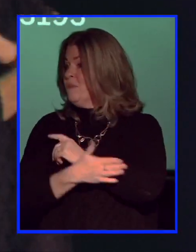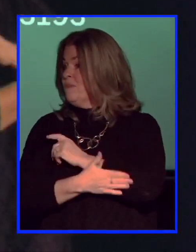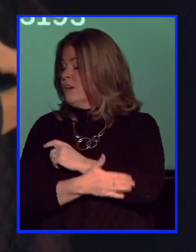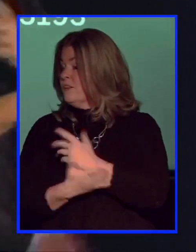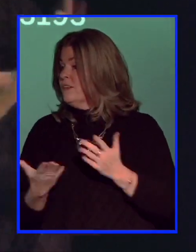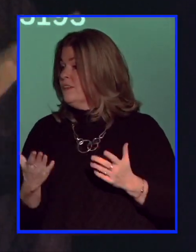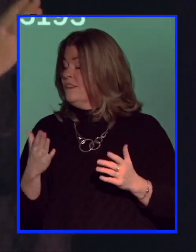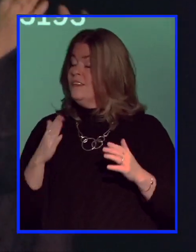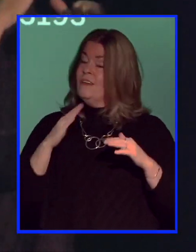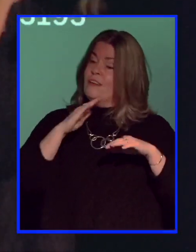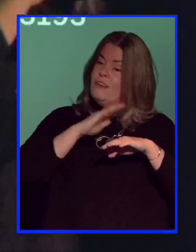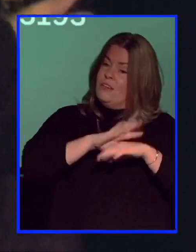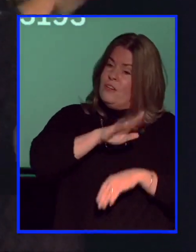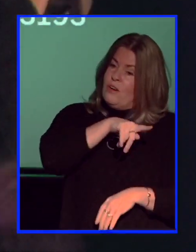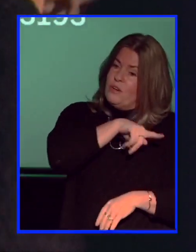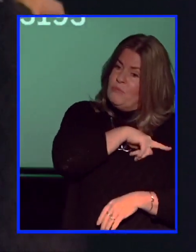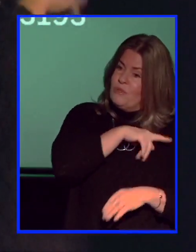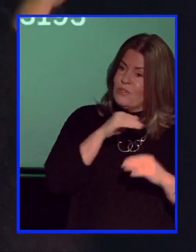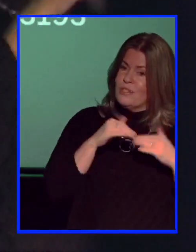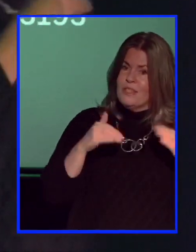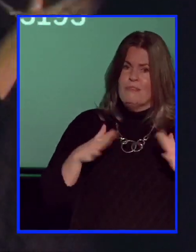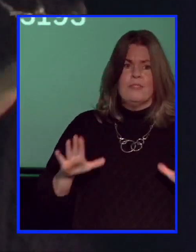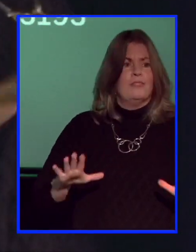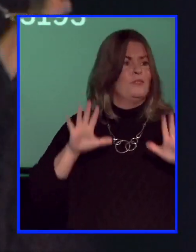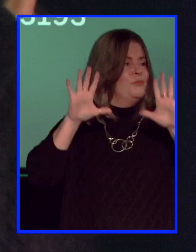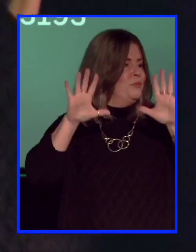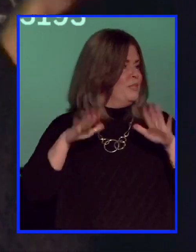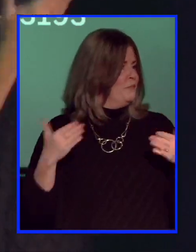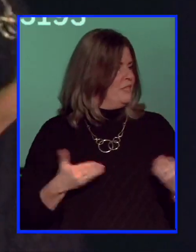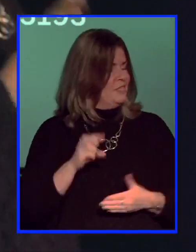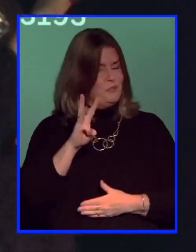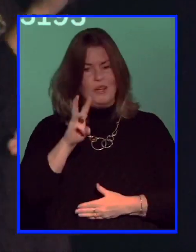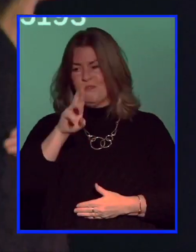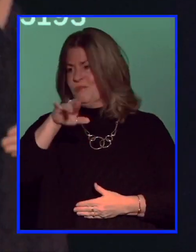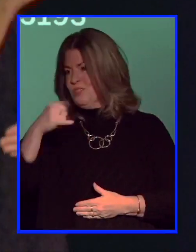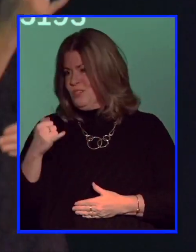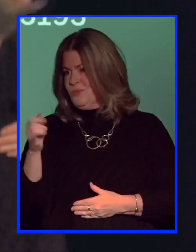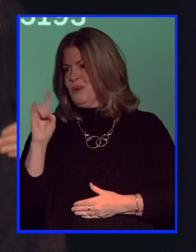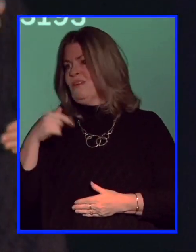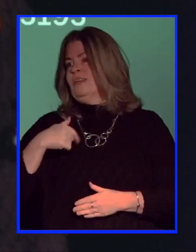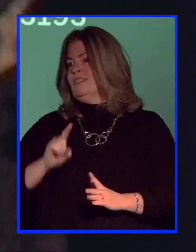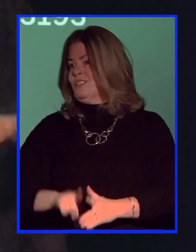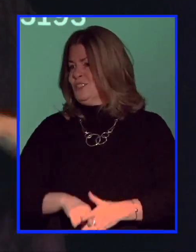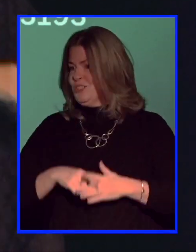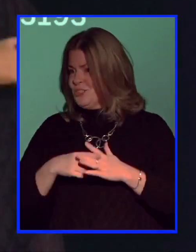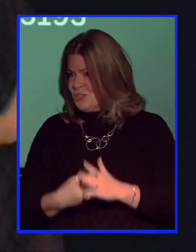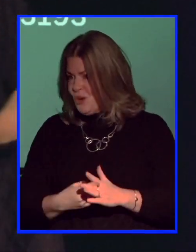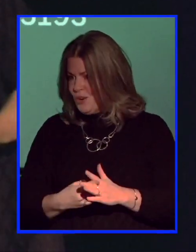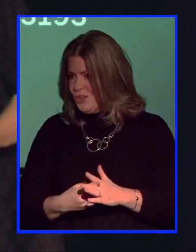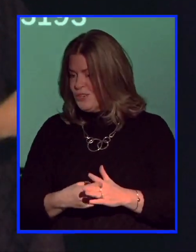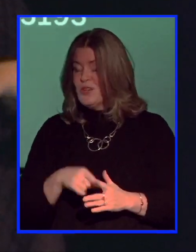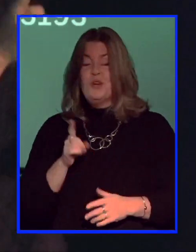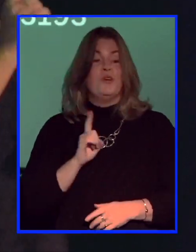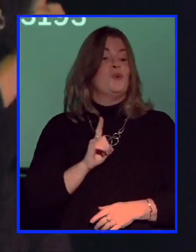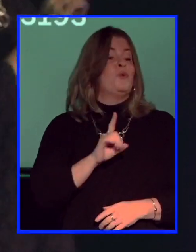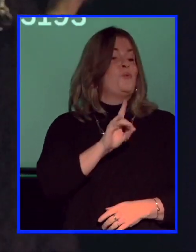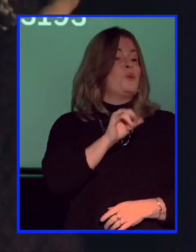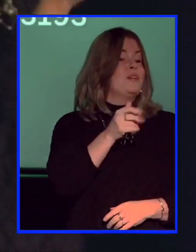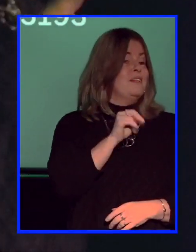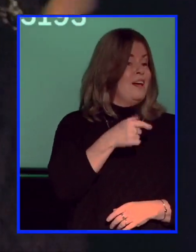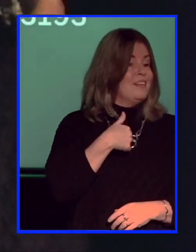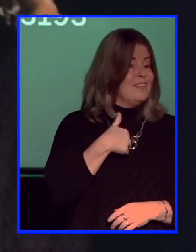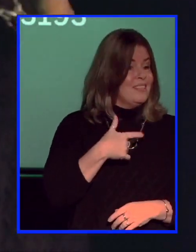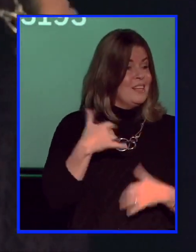level, it's so wonderful to be here in White River, where I started, where Donald and I played on a softball